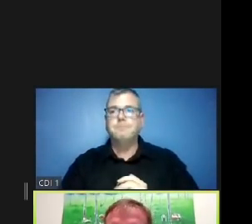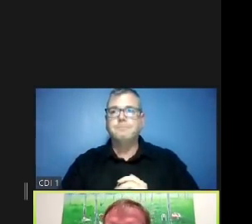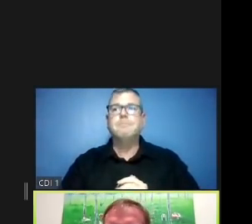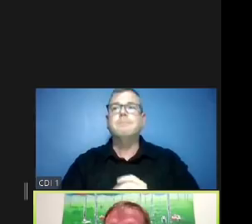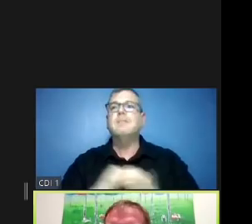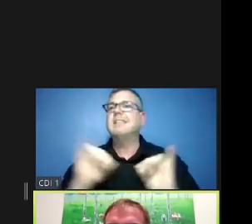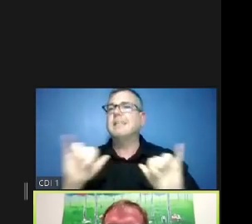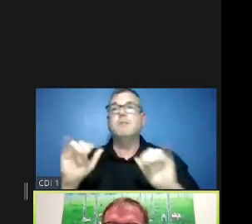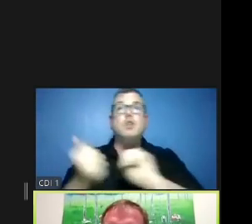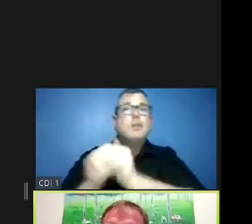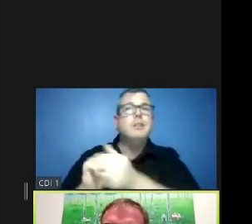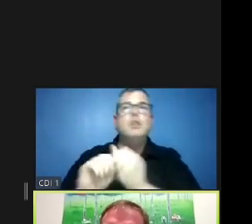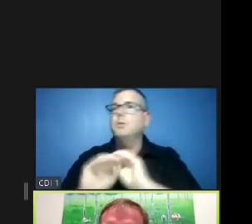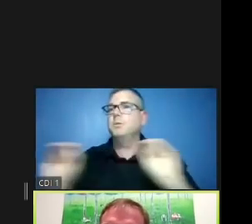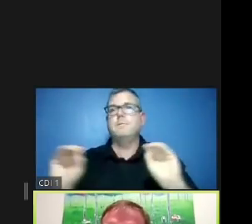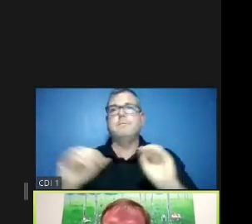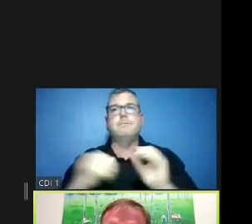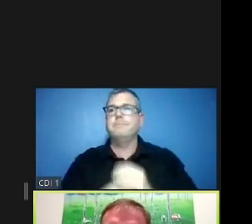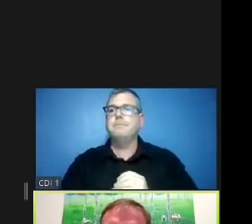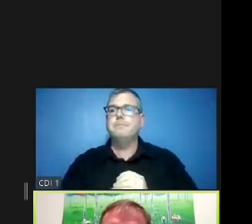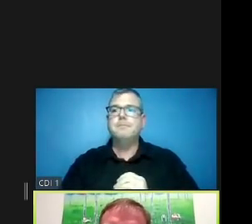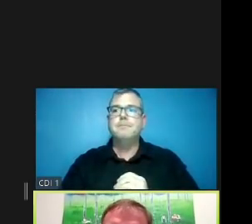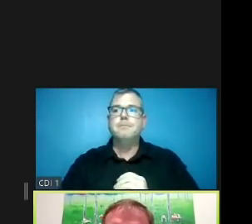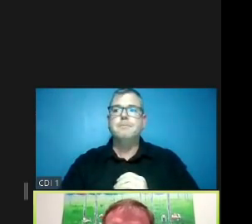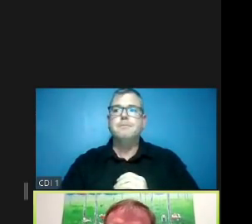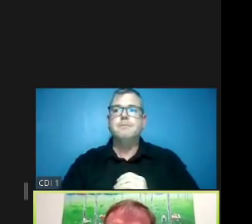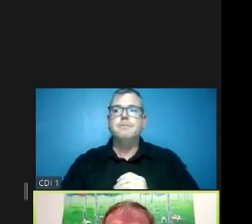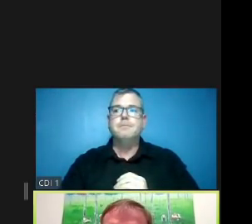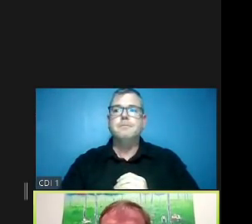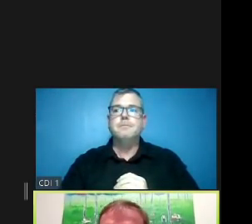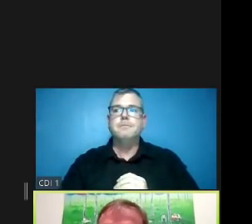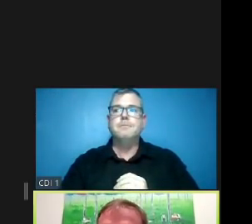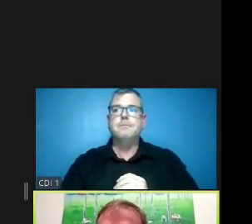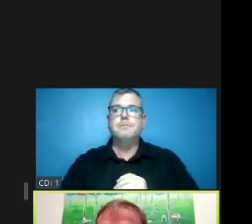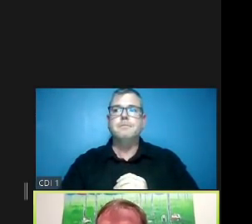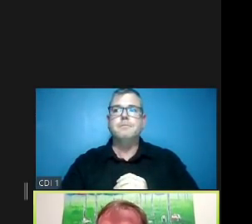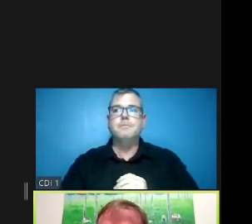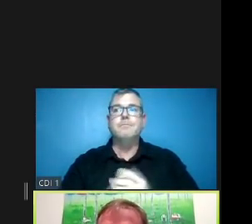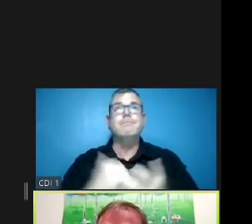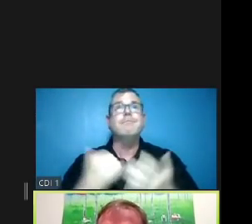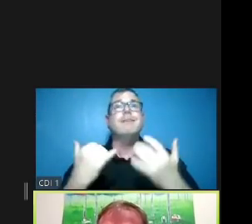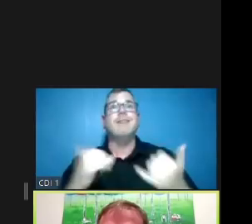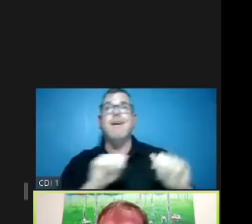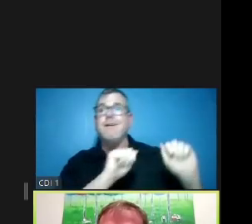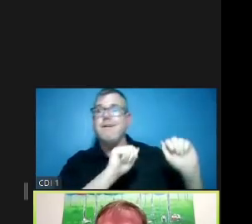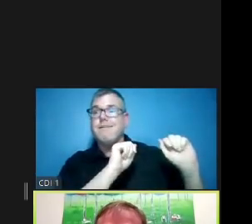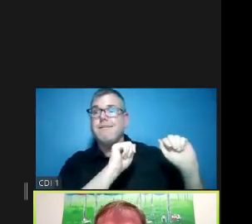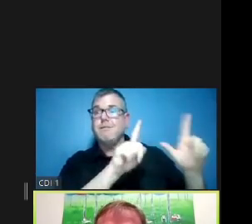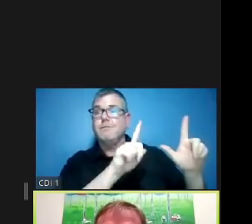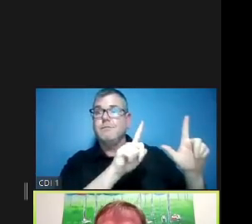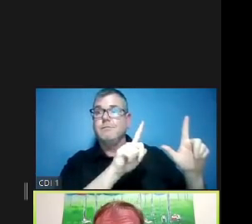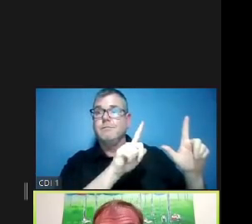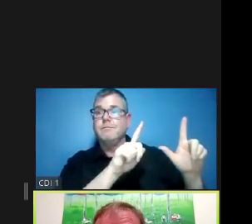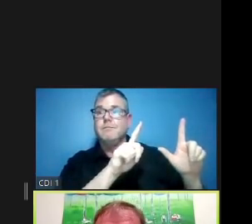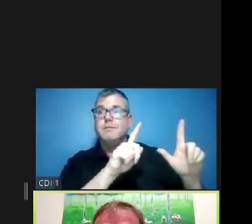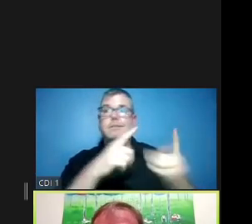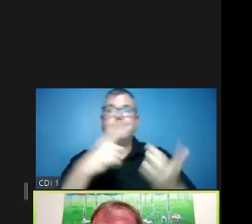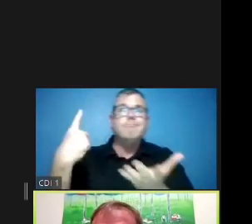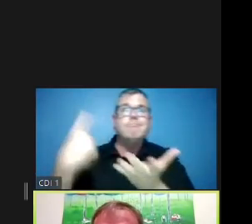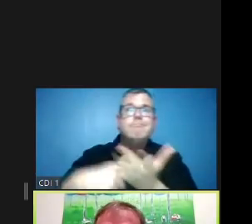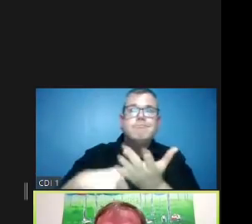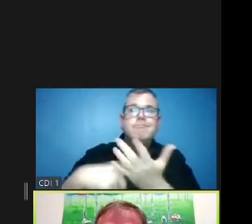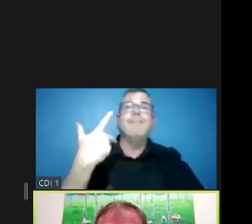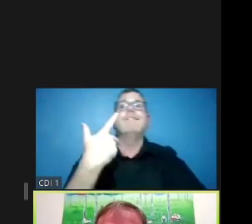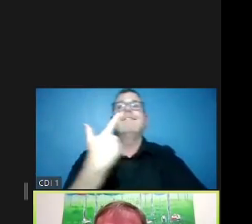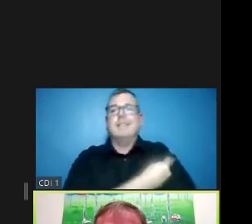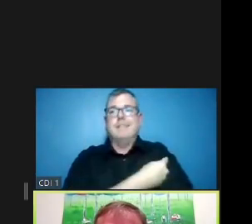So now we'll get into the meat of tonight's conversation, and that is our COVID-19 pandemic vaccination